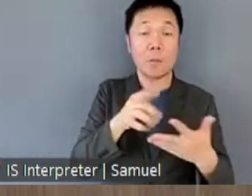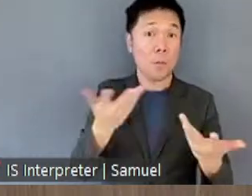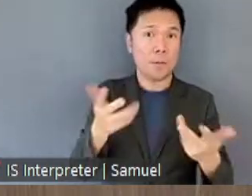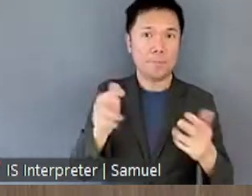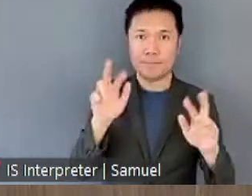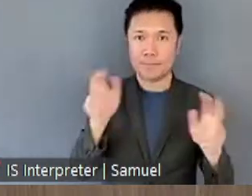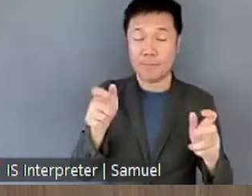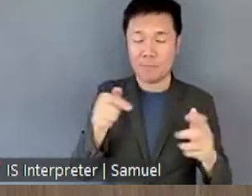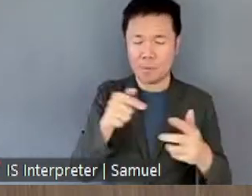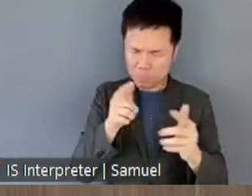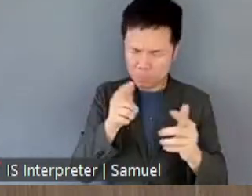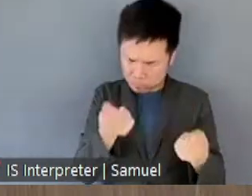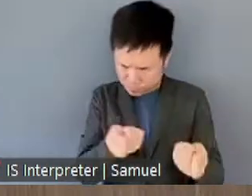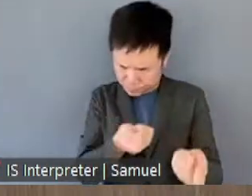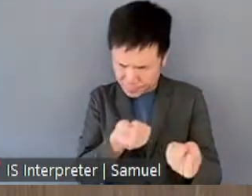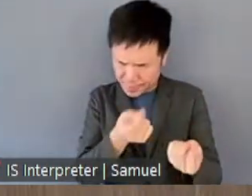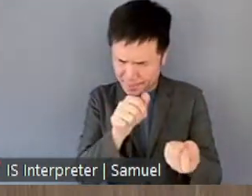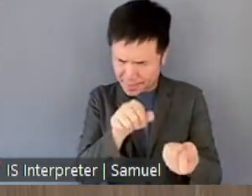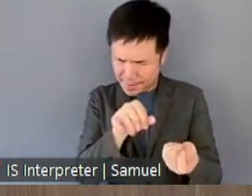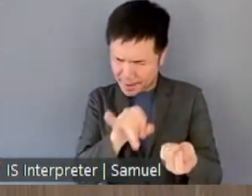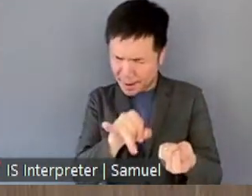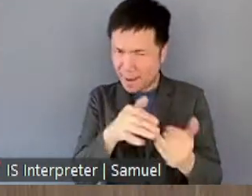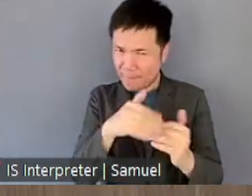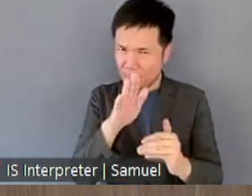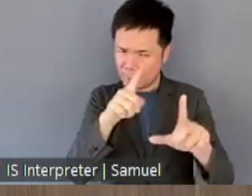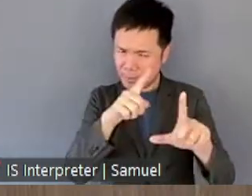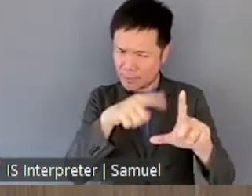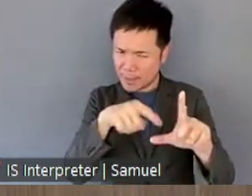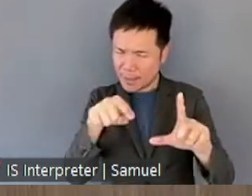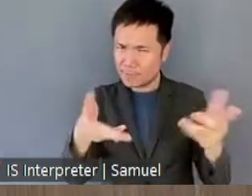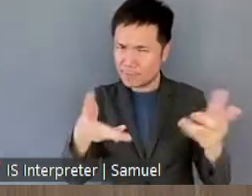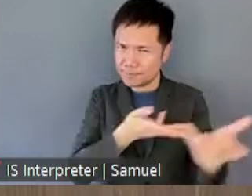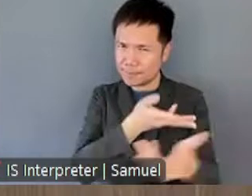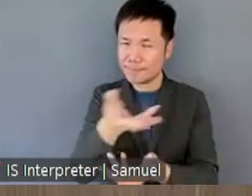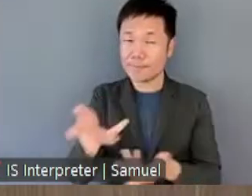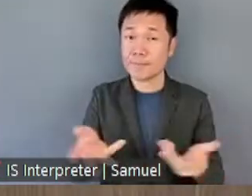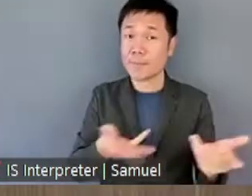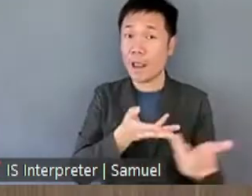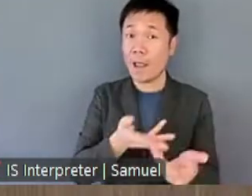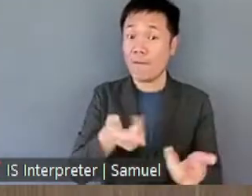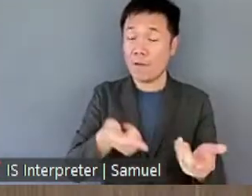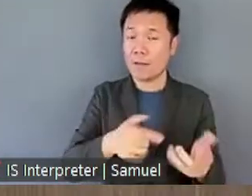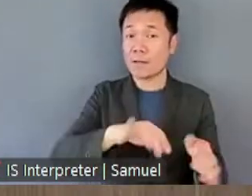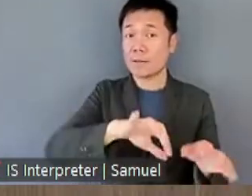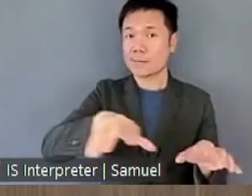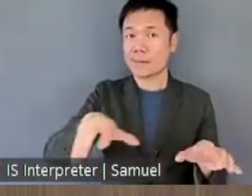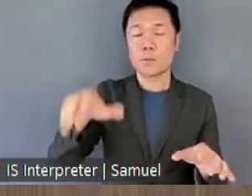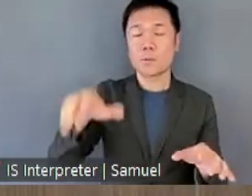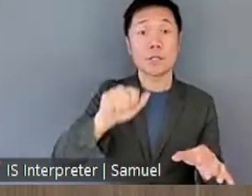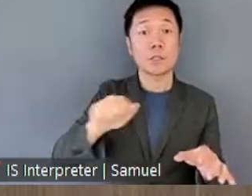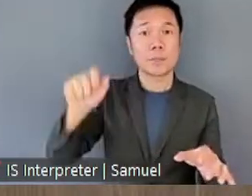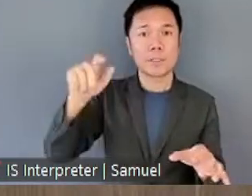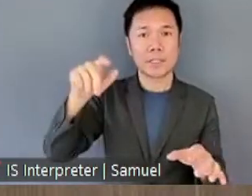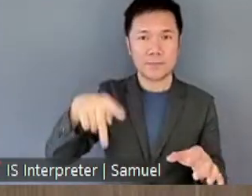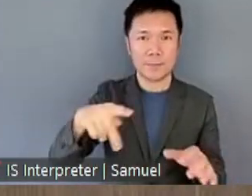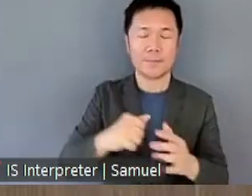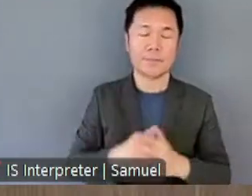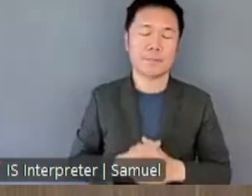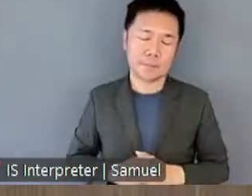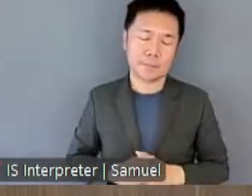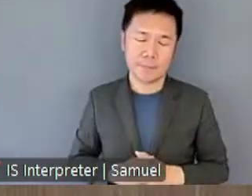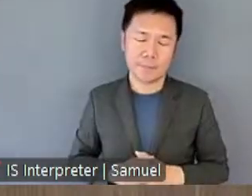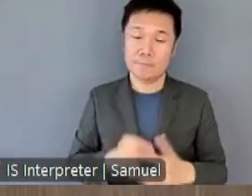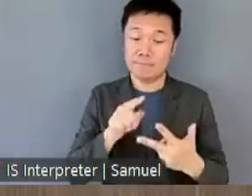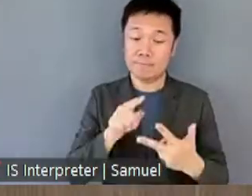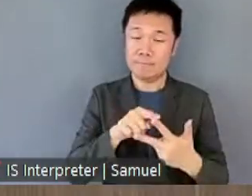Facilitating AI and Data Sharing Cooperation in Asia and the Pacific. It will also be